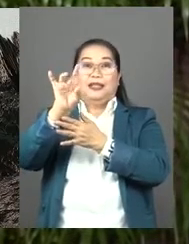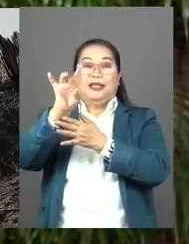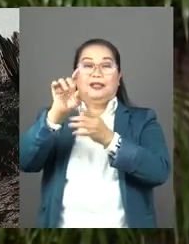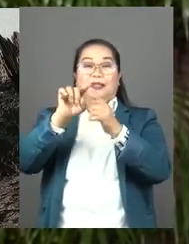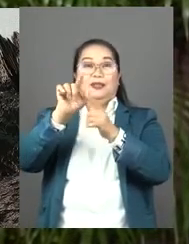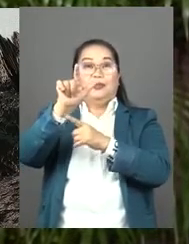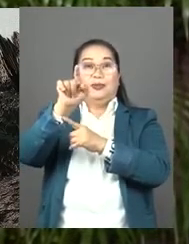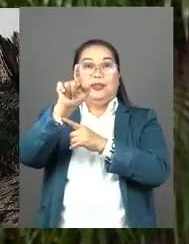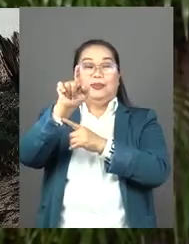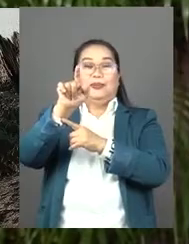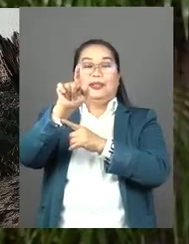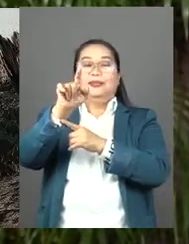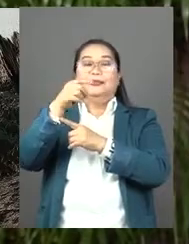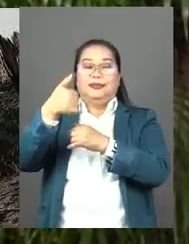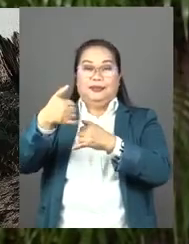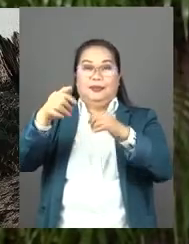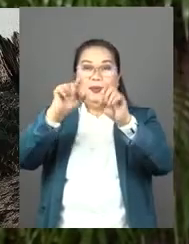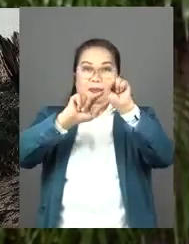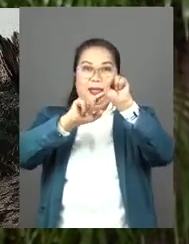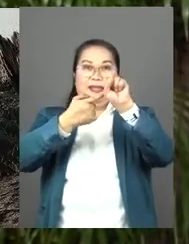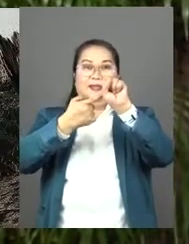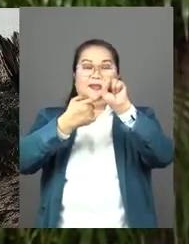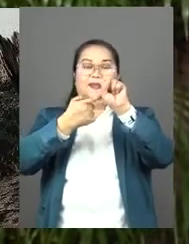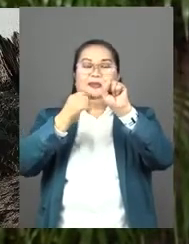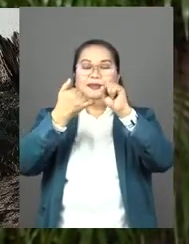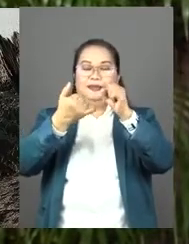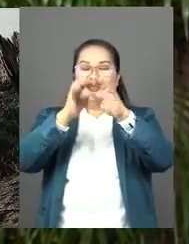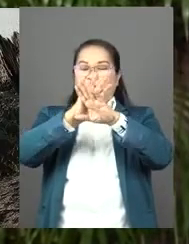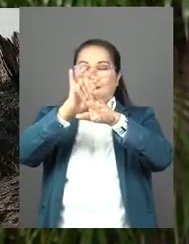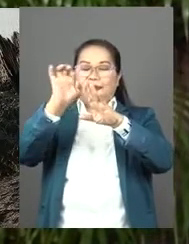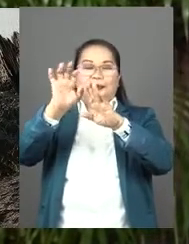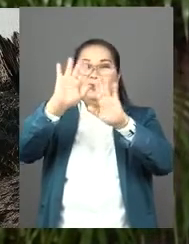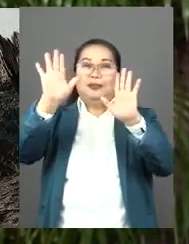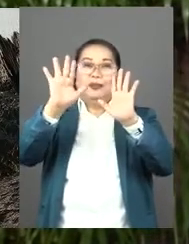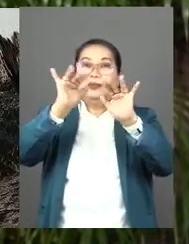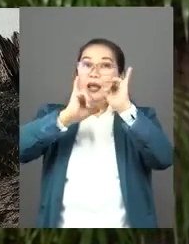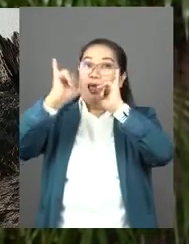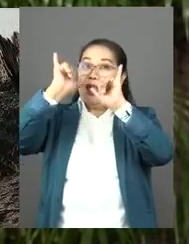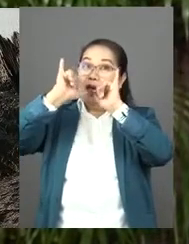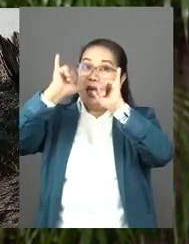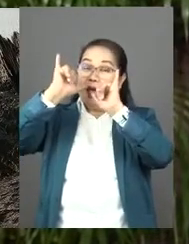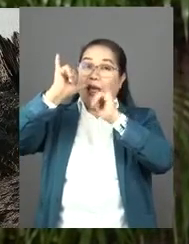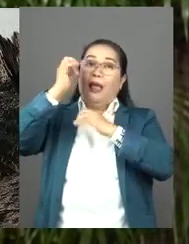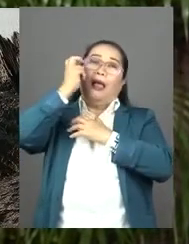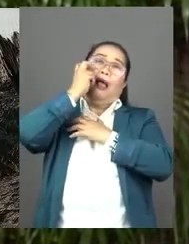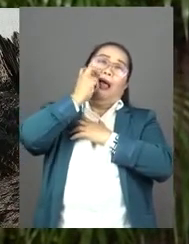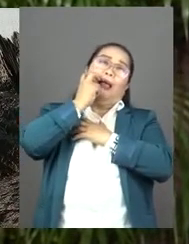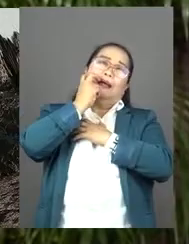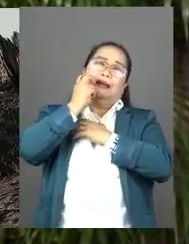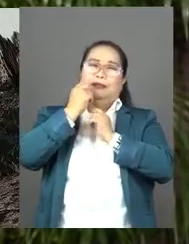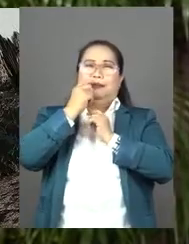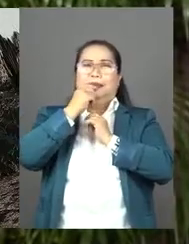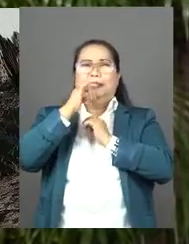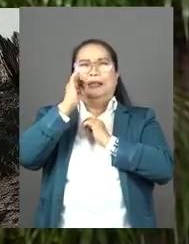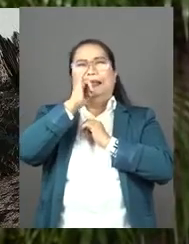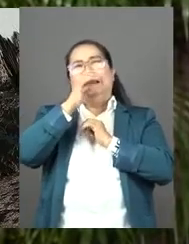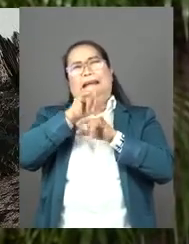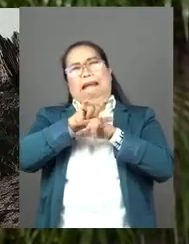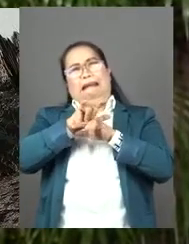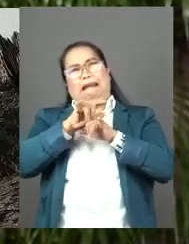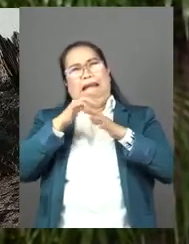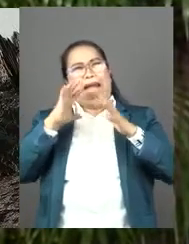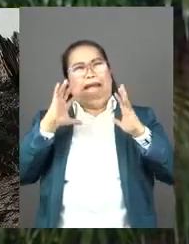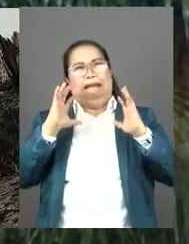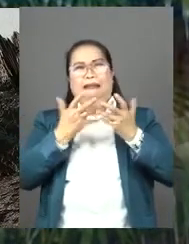to 21. Let's begin. And do not get drunk with wine, for that is debauchery, but